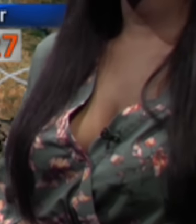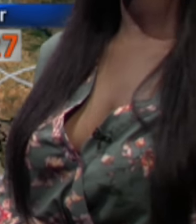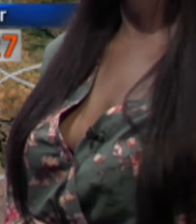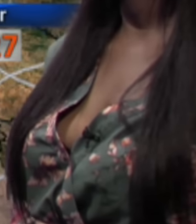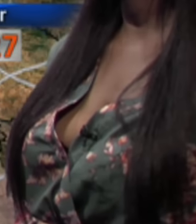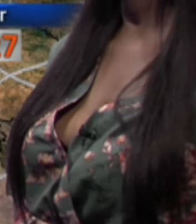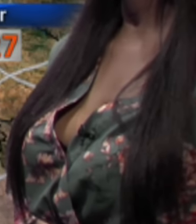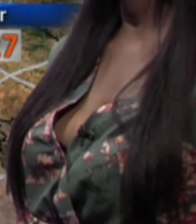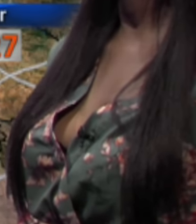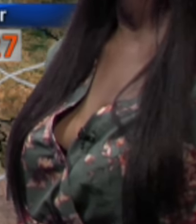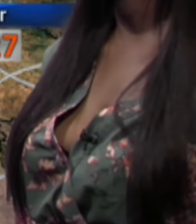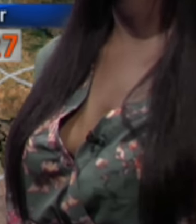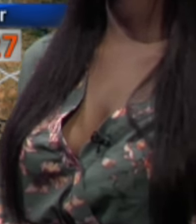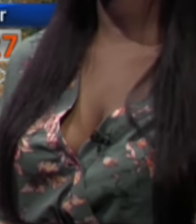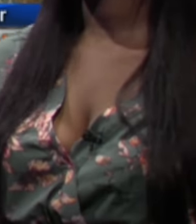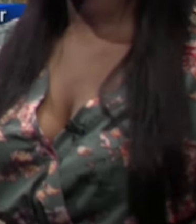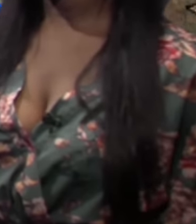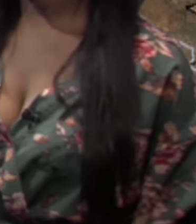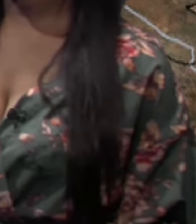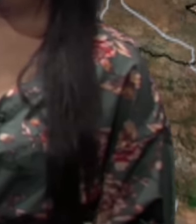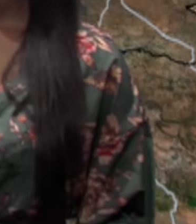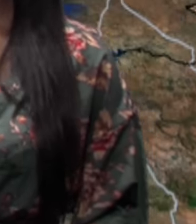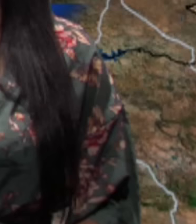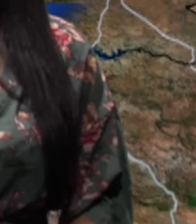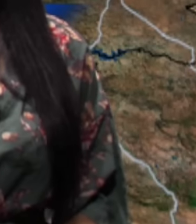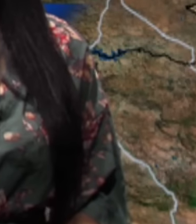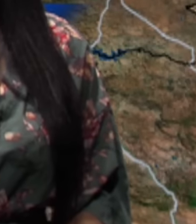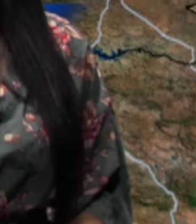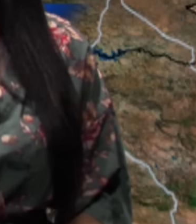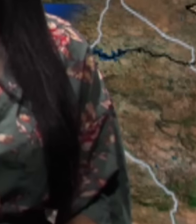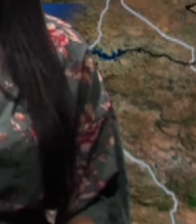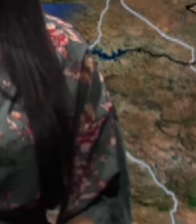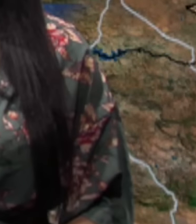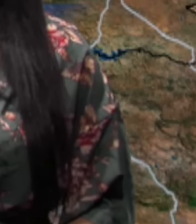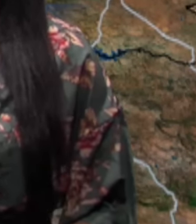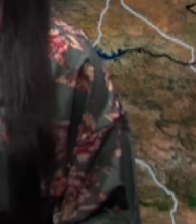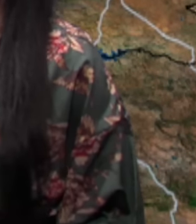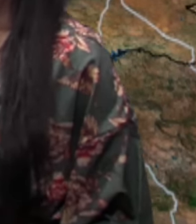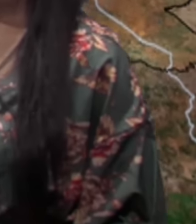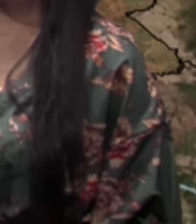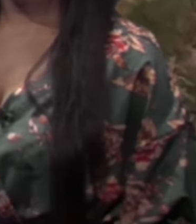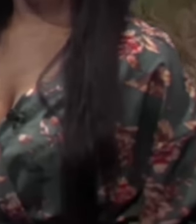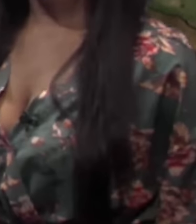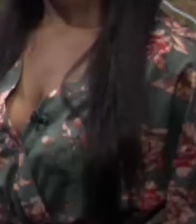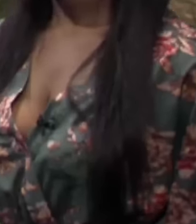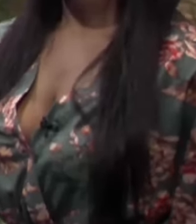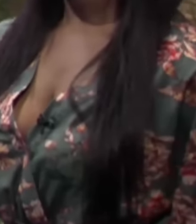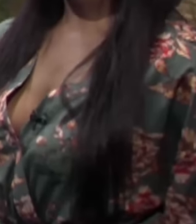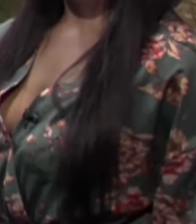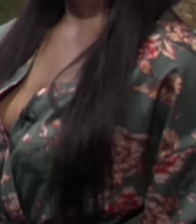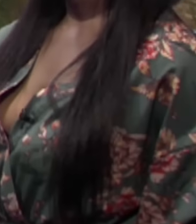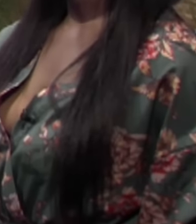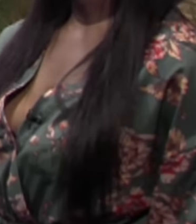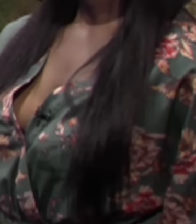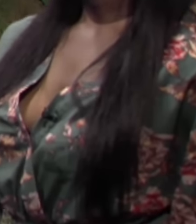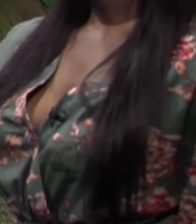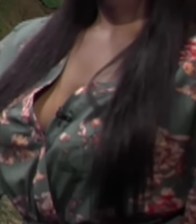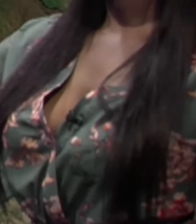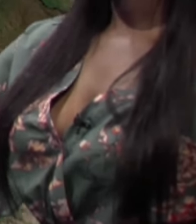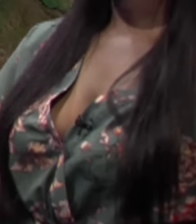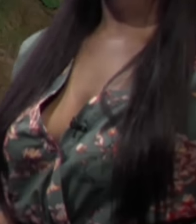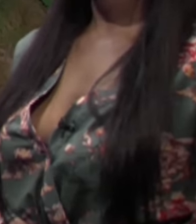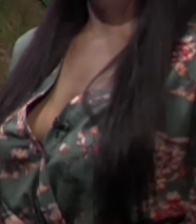di le 7 go a go di le 27 Calvinia le yone ka digata di le 5 go a go di le 29 lebelela mo Free State